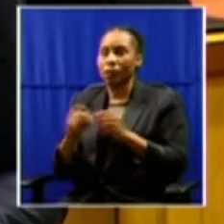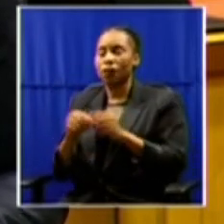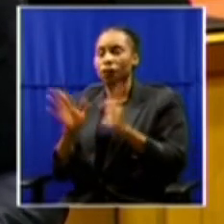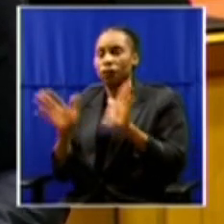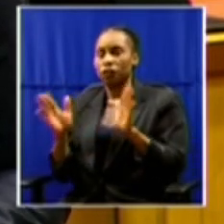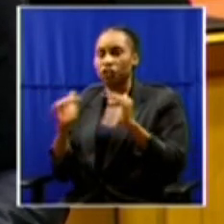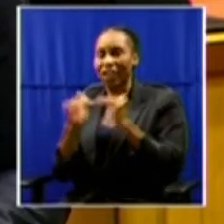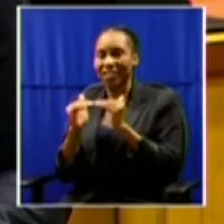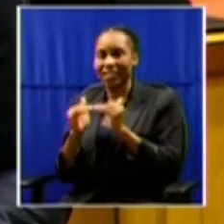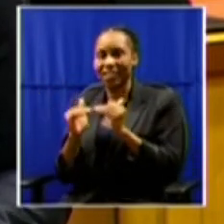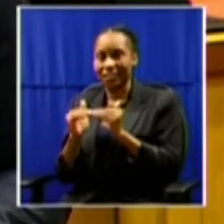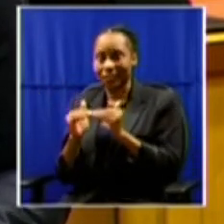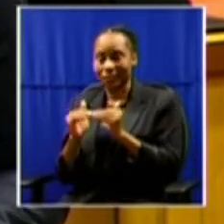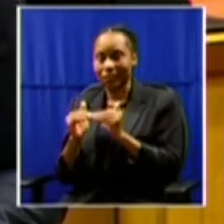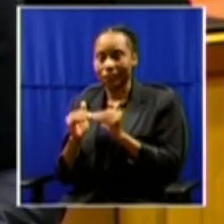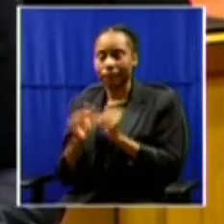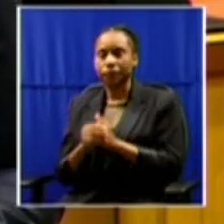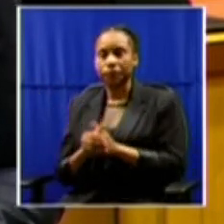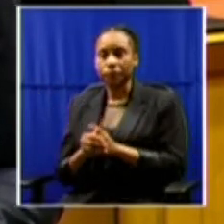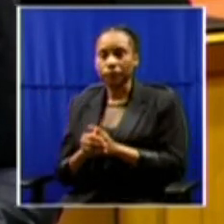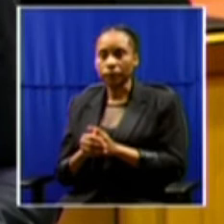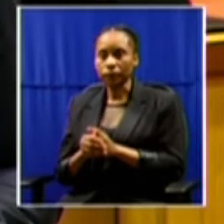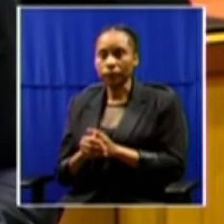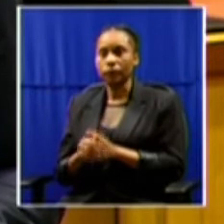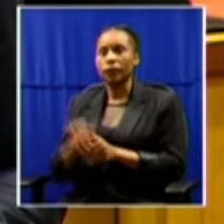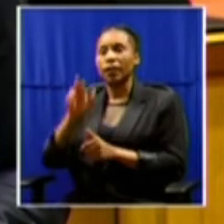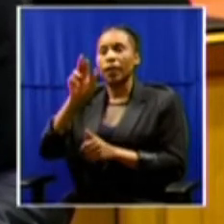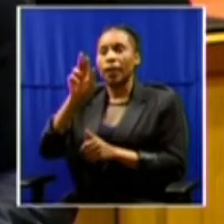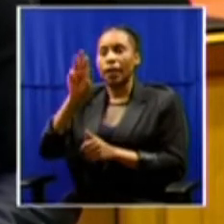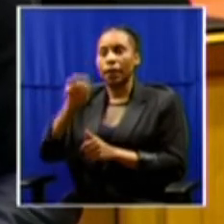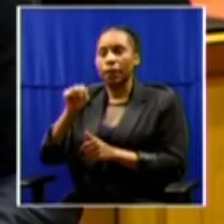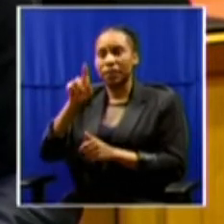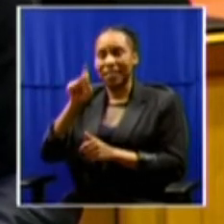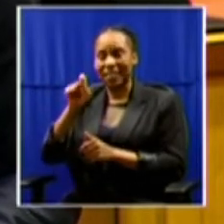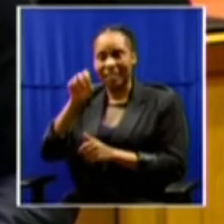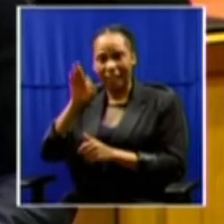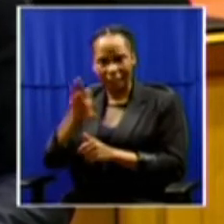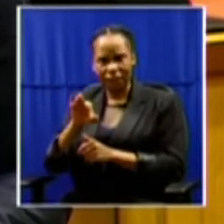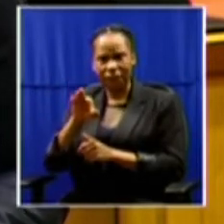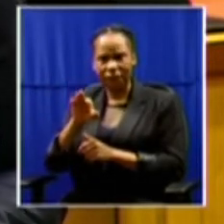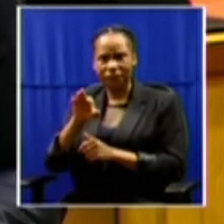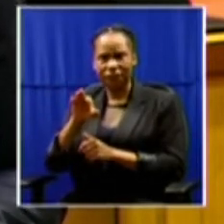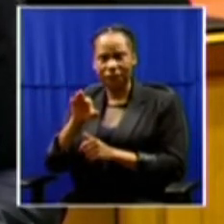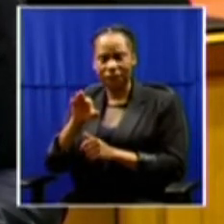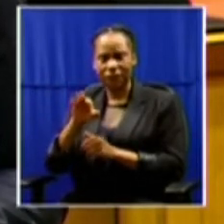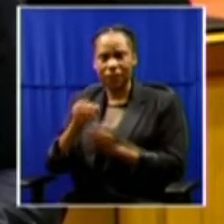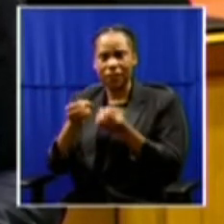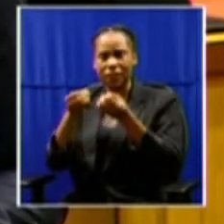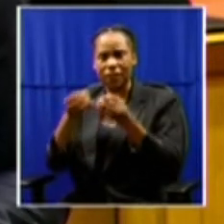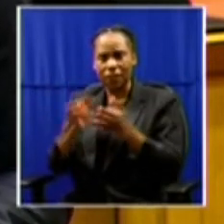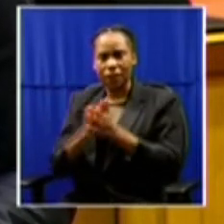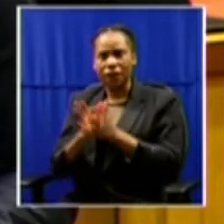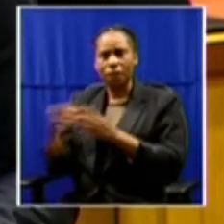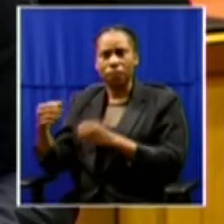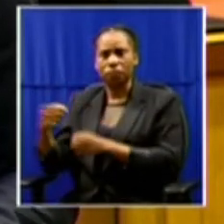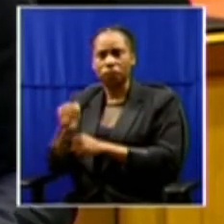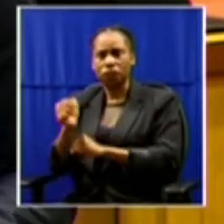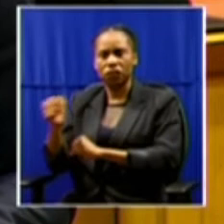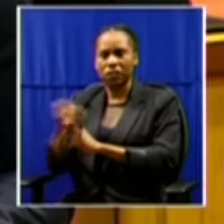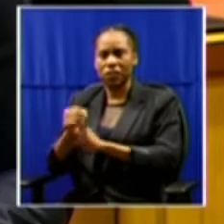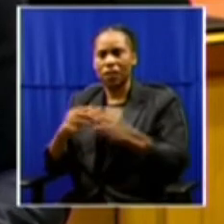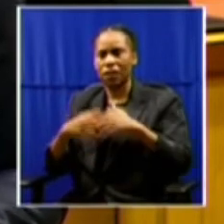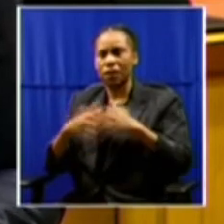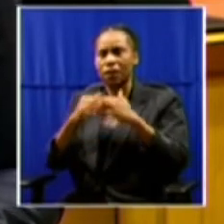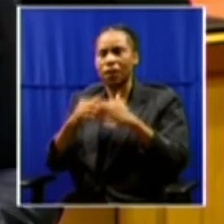prevention cluster. The MTF allocation will enable the department to fast-track the implementation of the strategy, and the